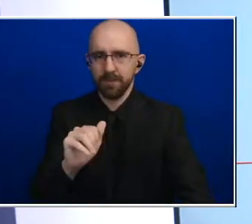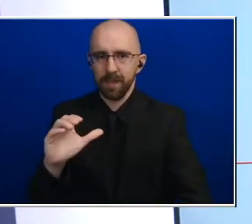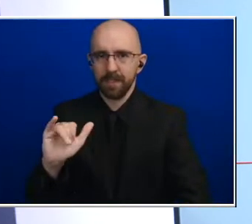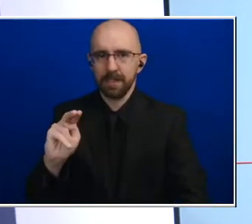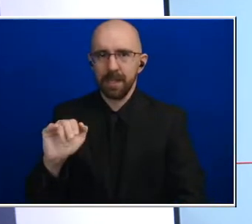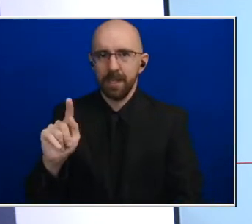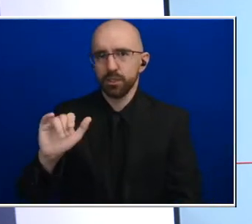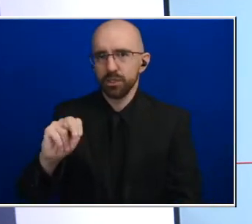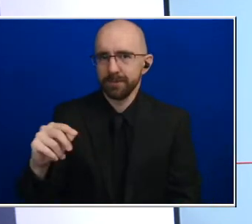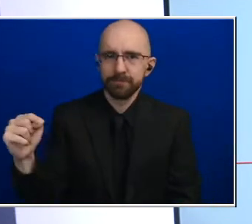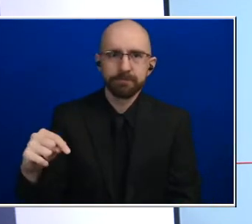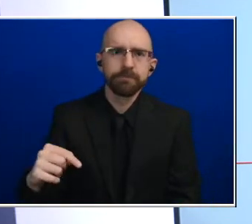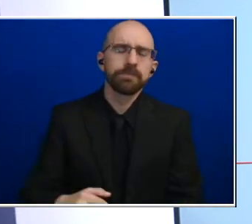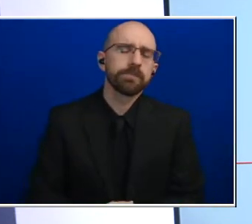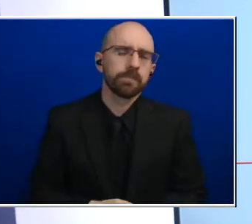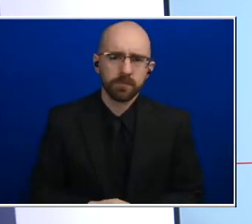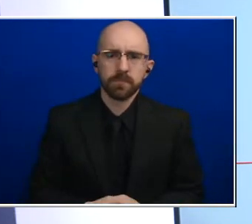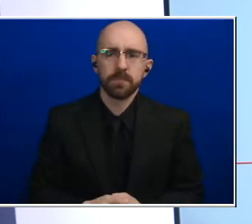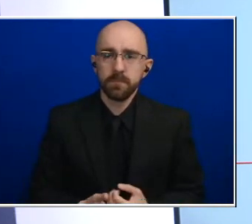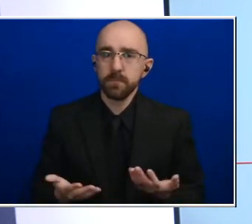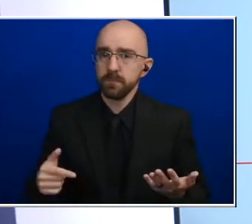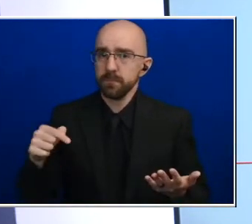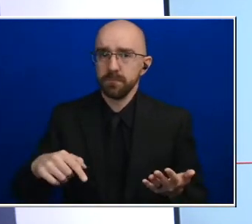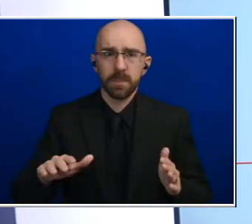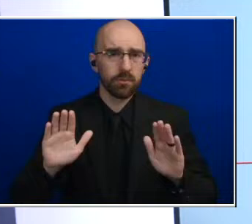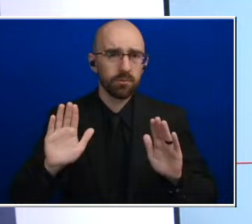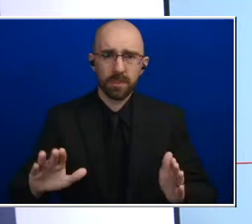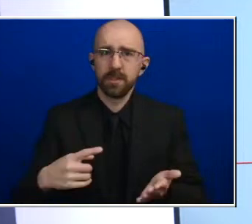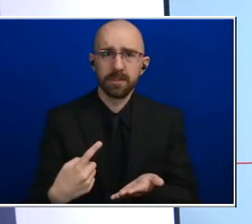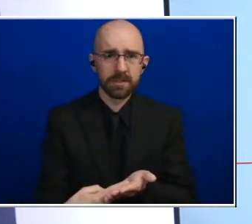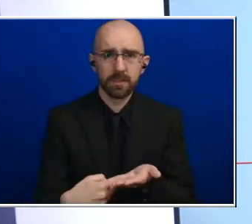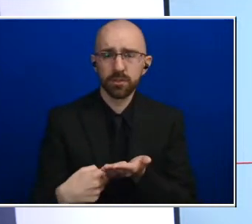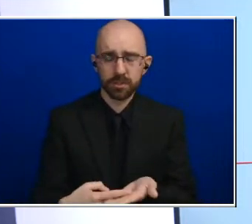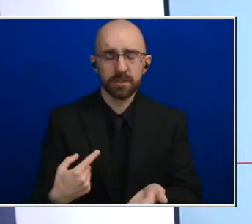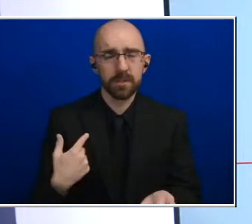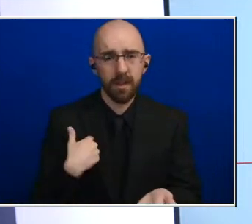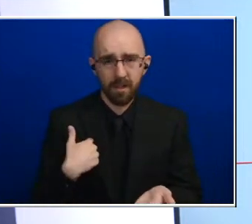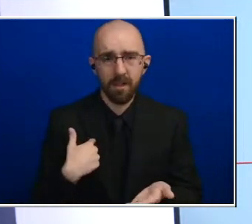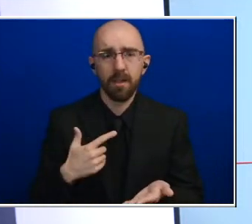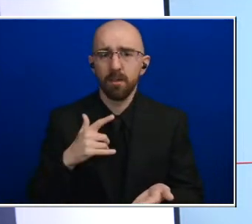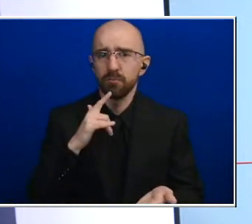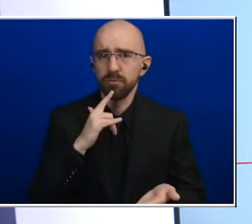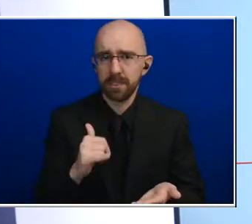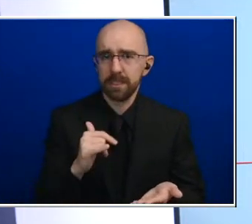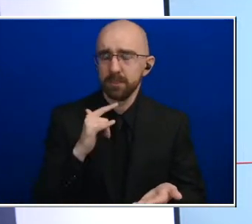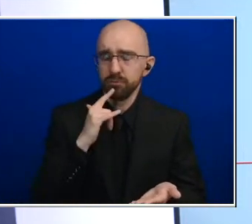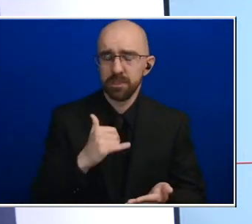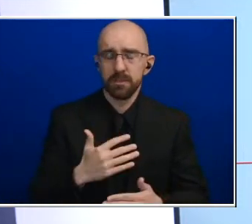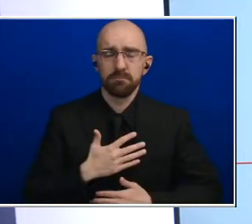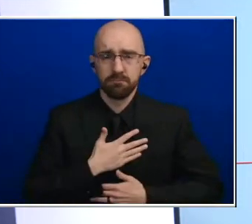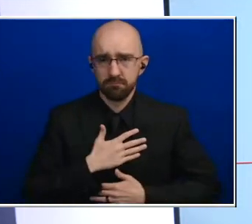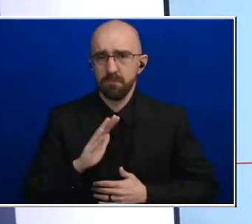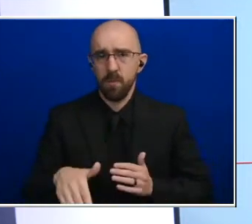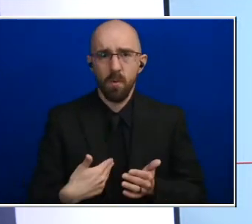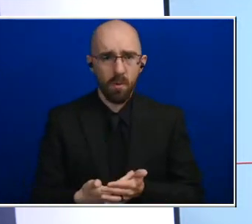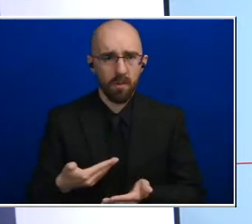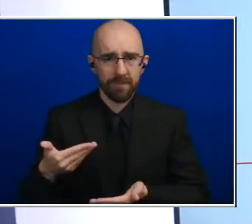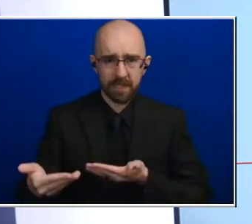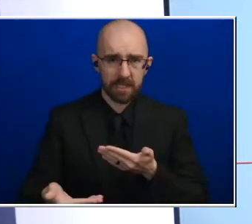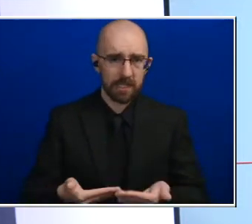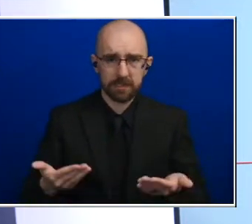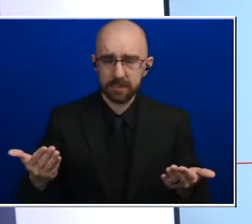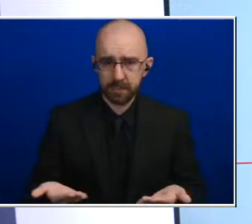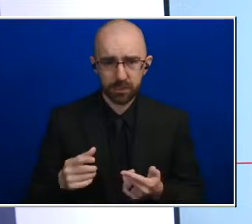All right, this has been a great discussion. And I am really, really appreciative of all of our guests here, especially Mayor